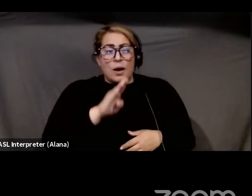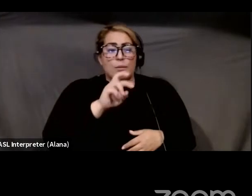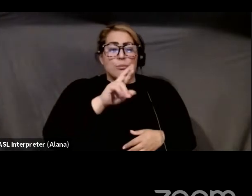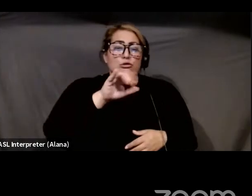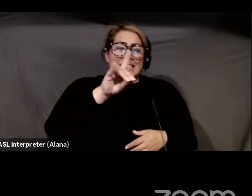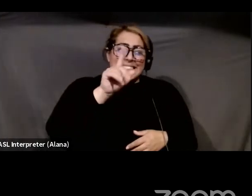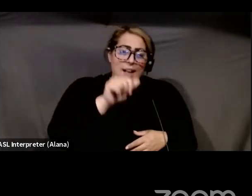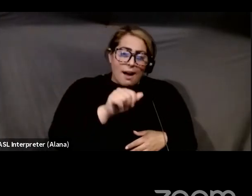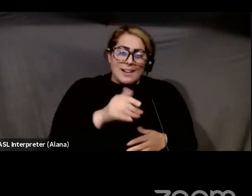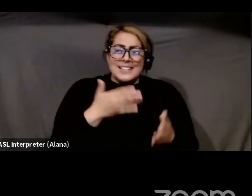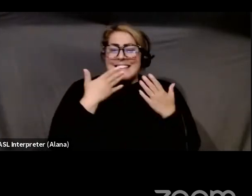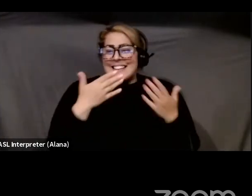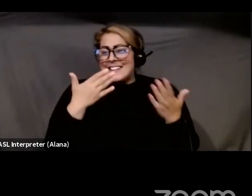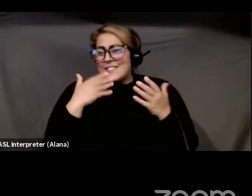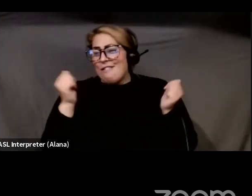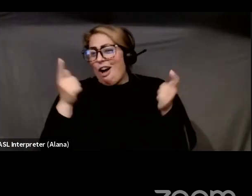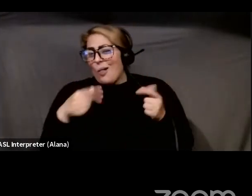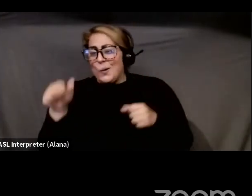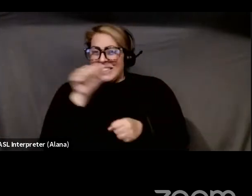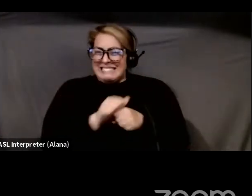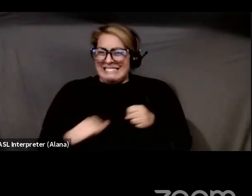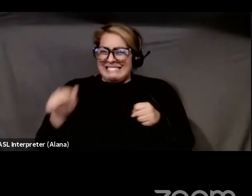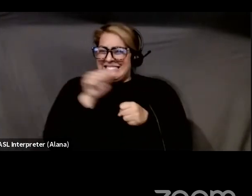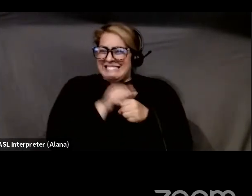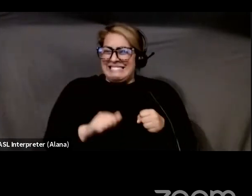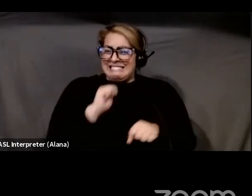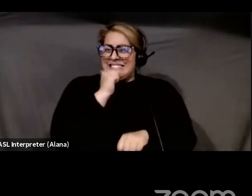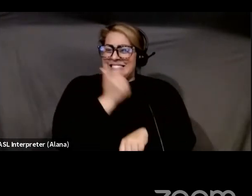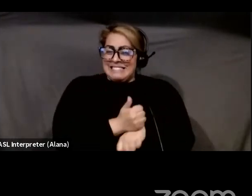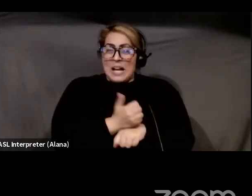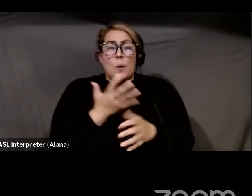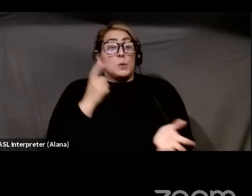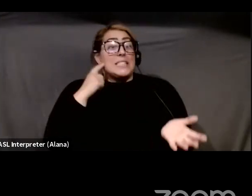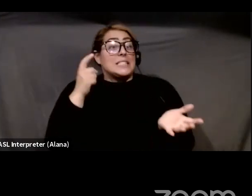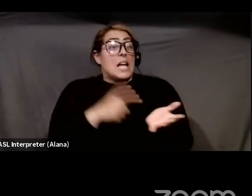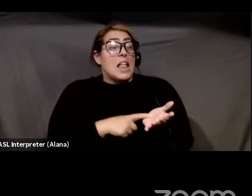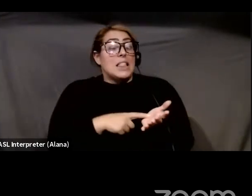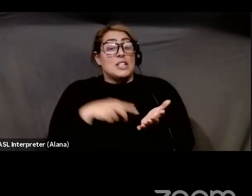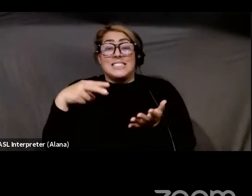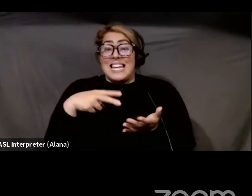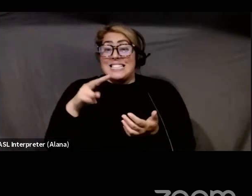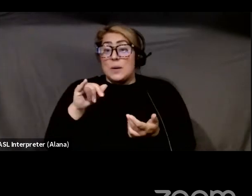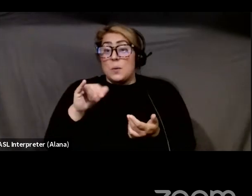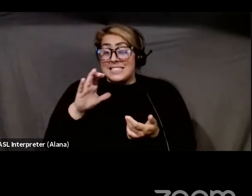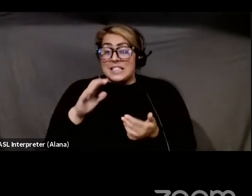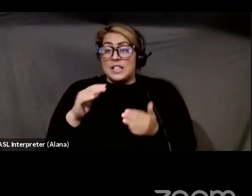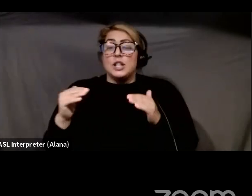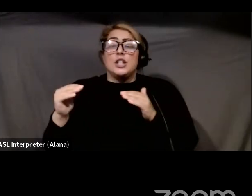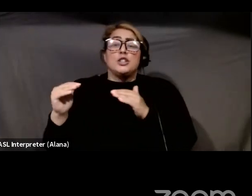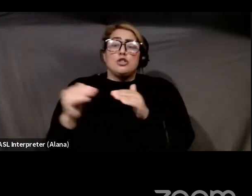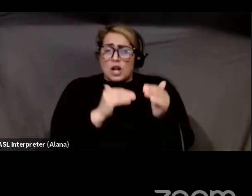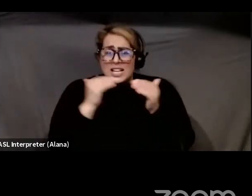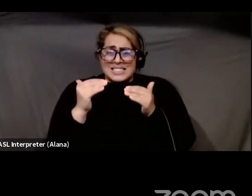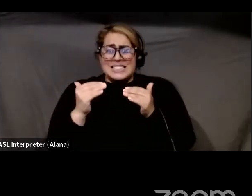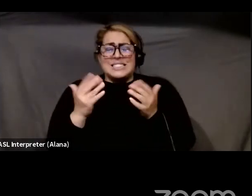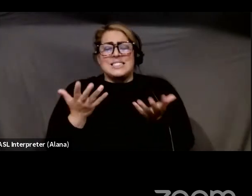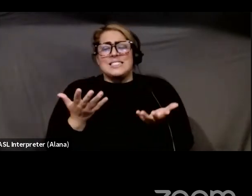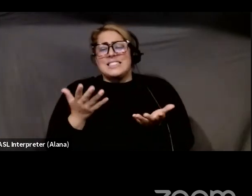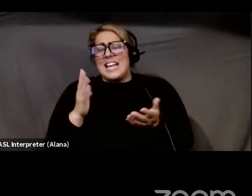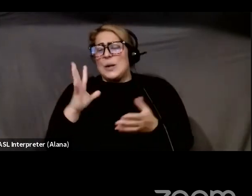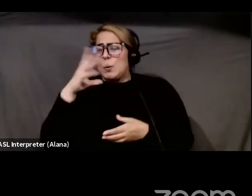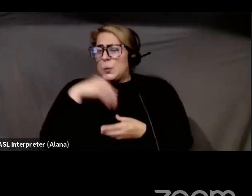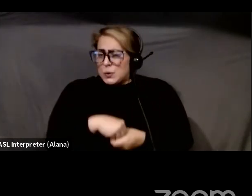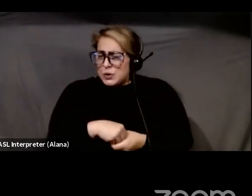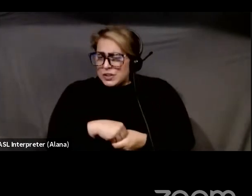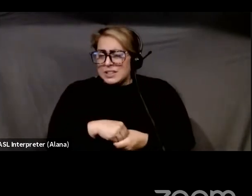scenes. I'd like to acknowledge Dance NYC's Justice, Equity, and Inclusion initiatives are made possible